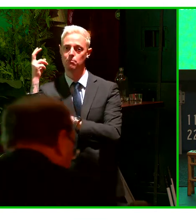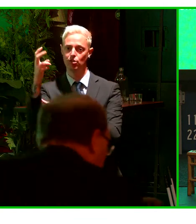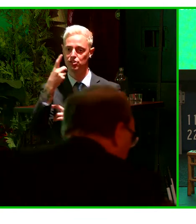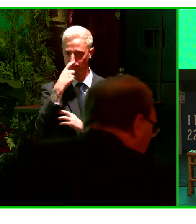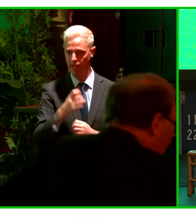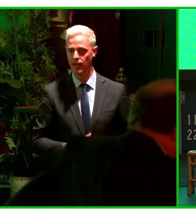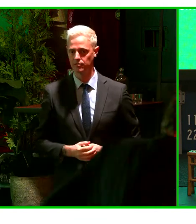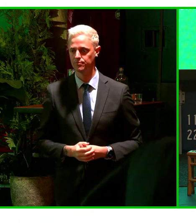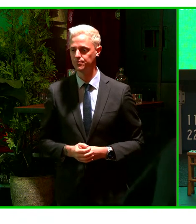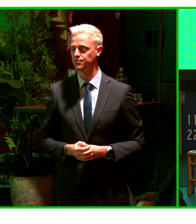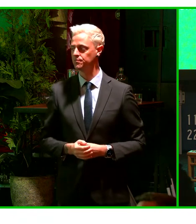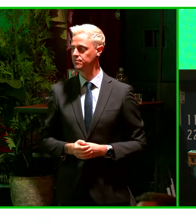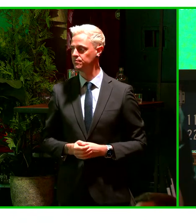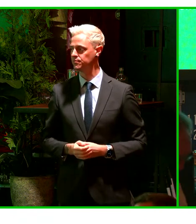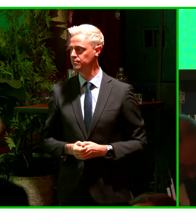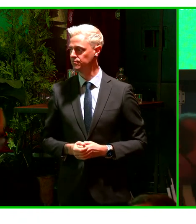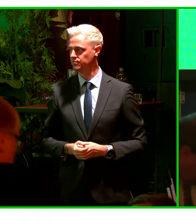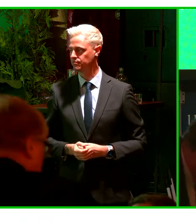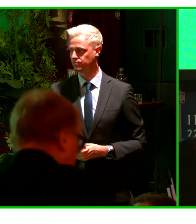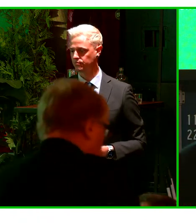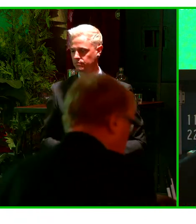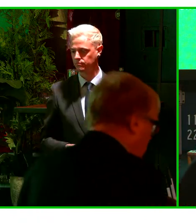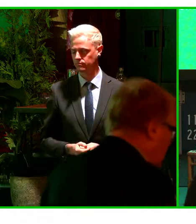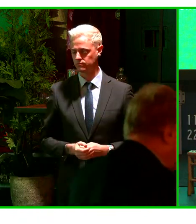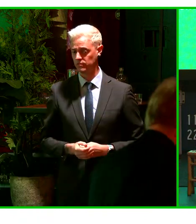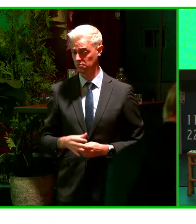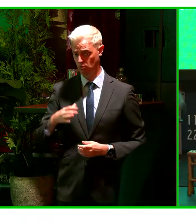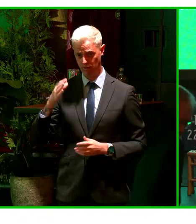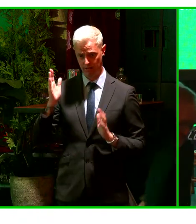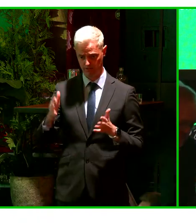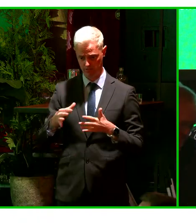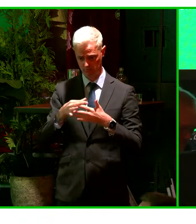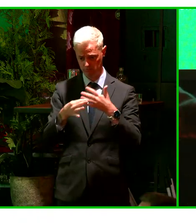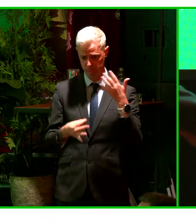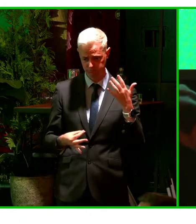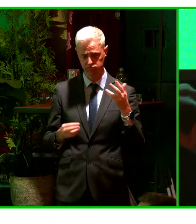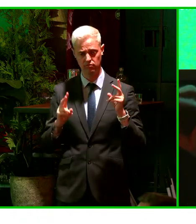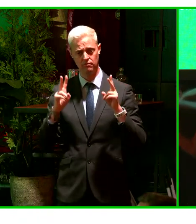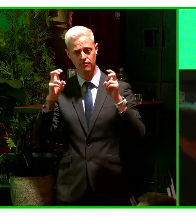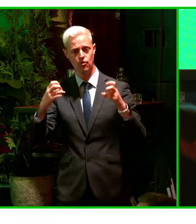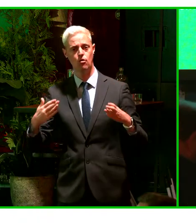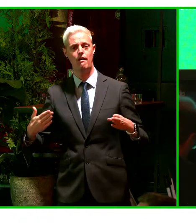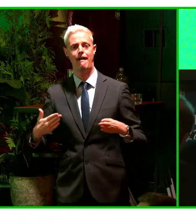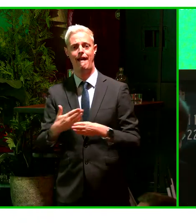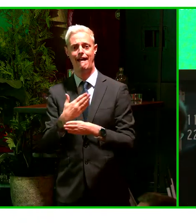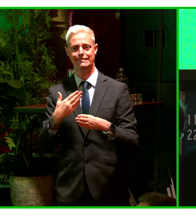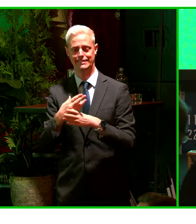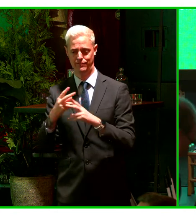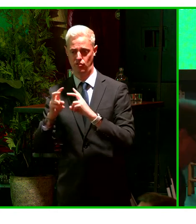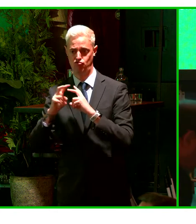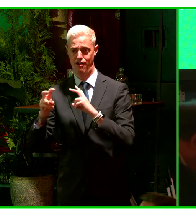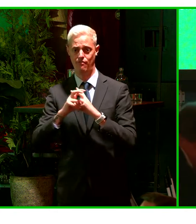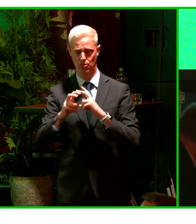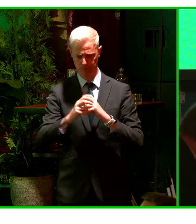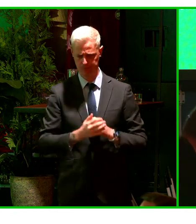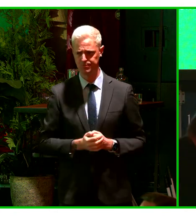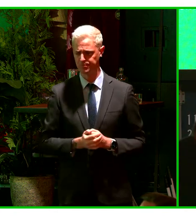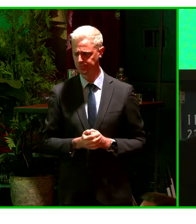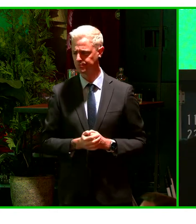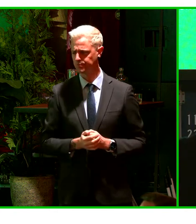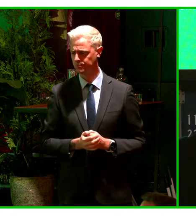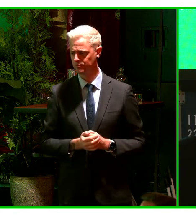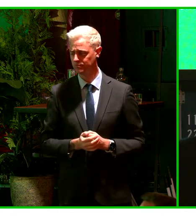use. There's lots of things we also need to do around active travel. And a key part of that actually is high